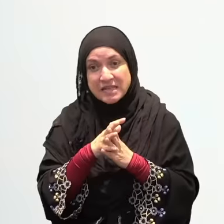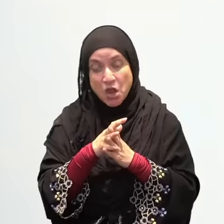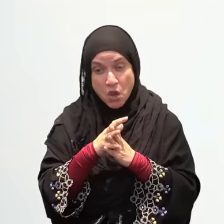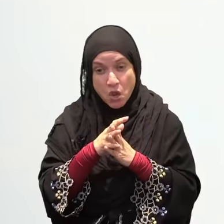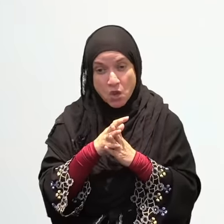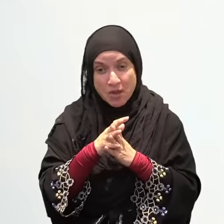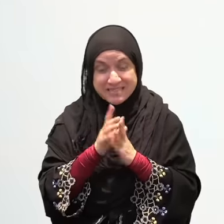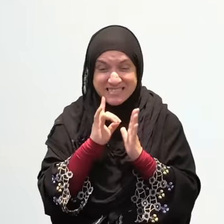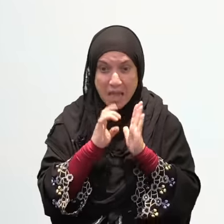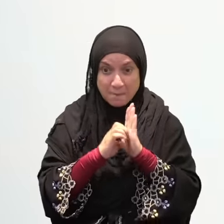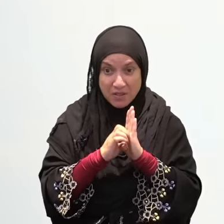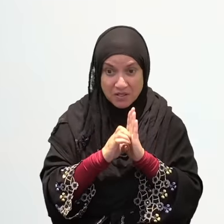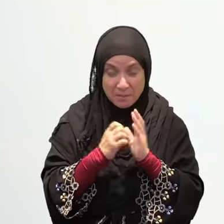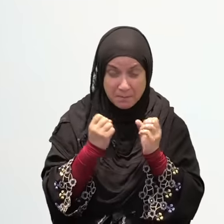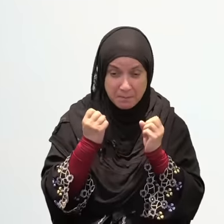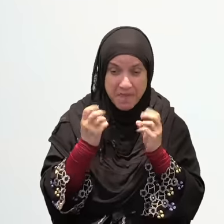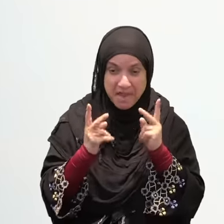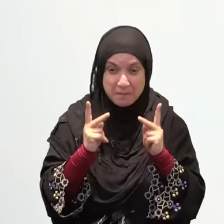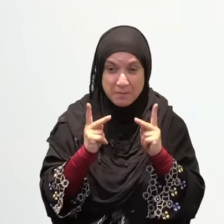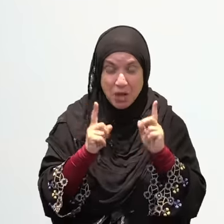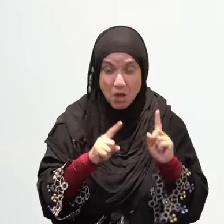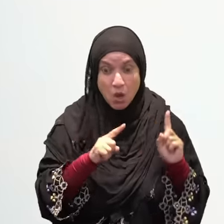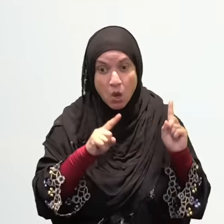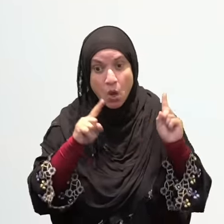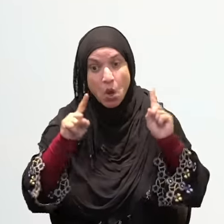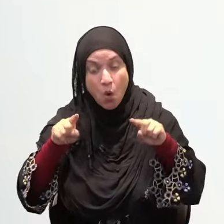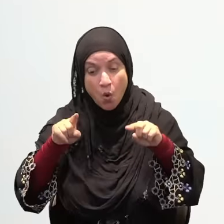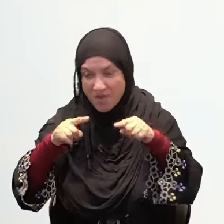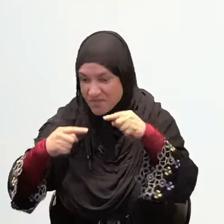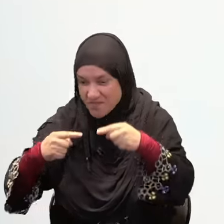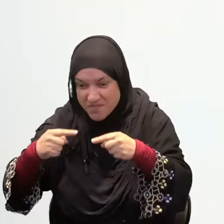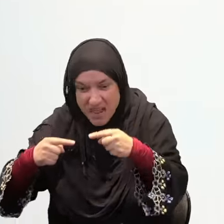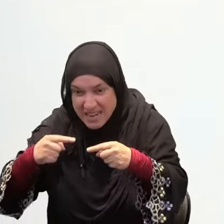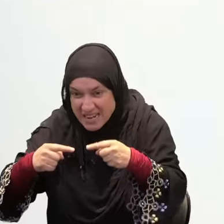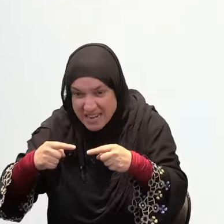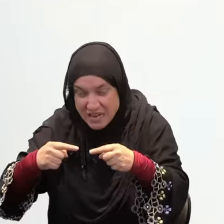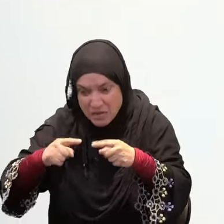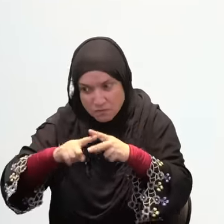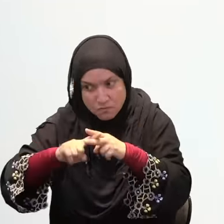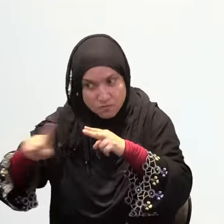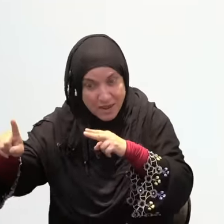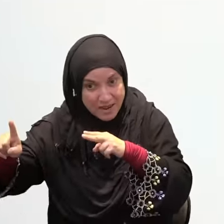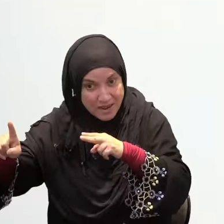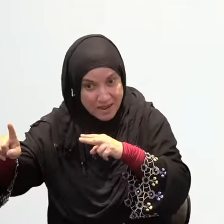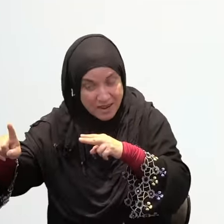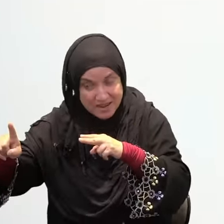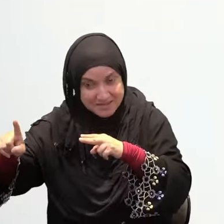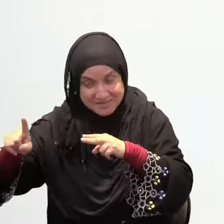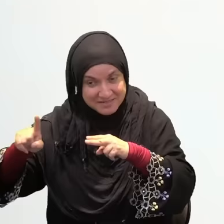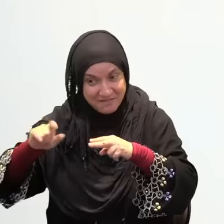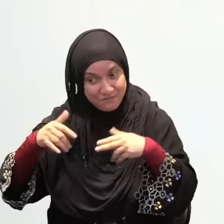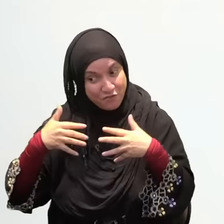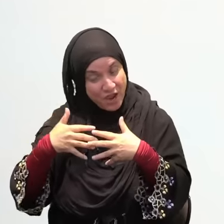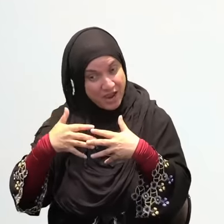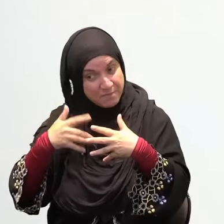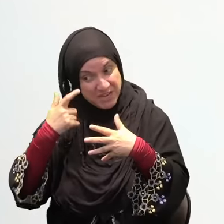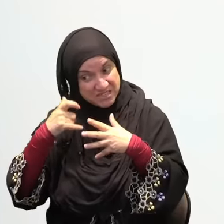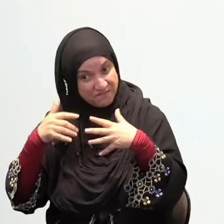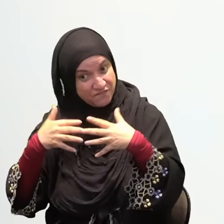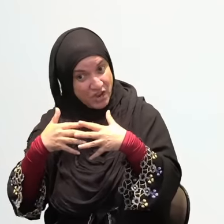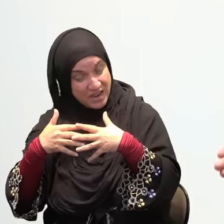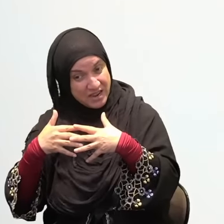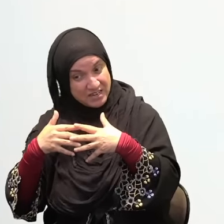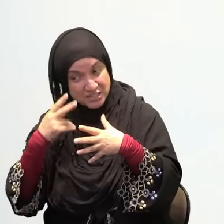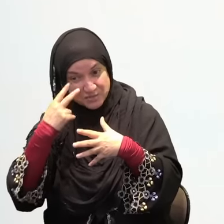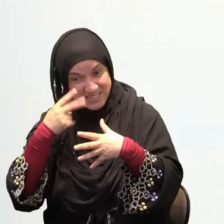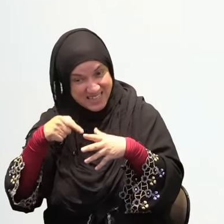the other side took over it. Allah azza wa jalla afa anhum. He said the second thing, Bay'atul Ridwan, if you read the history of that pledge,